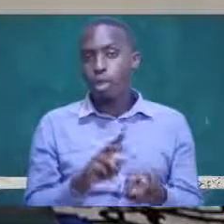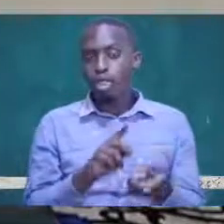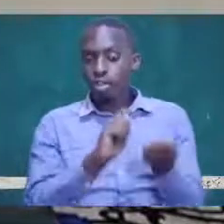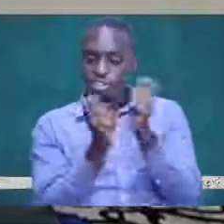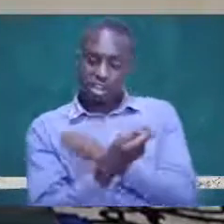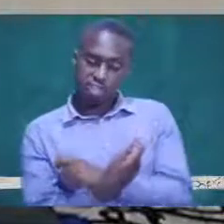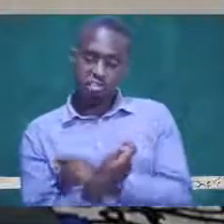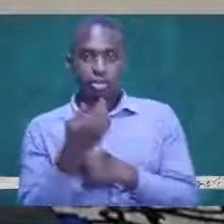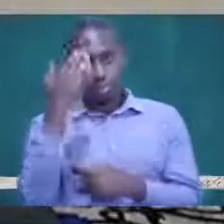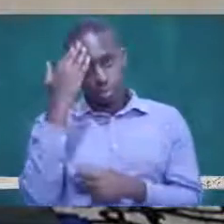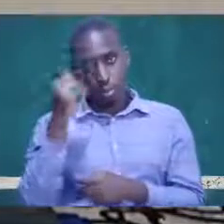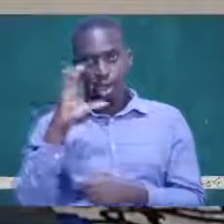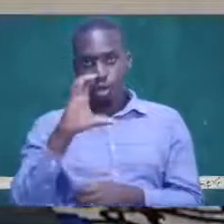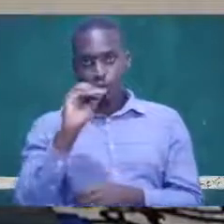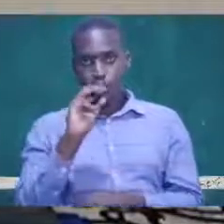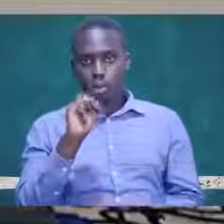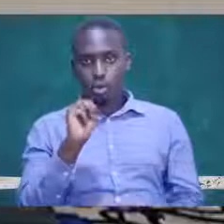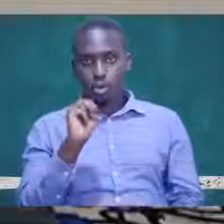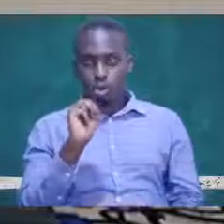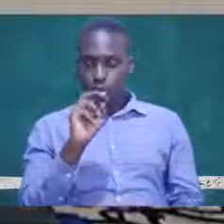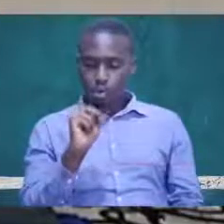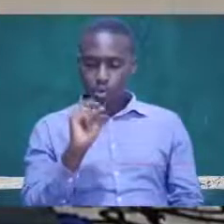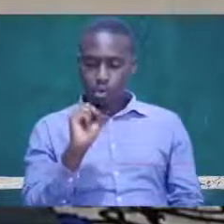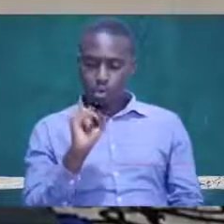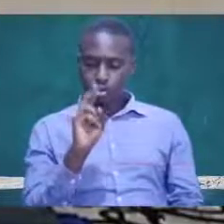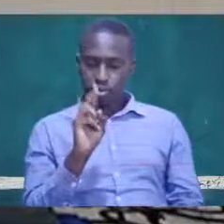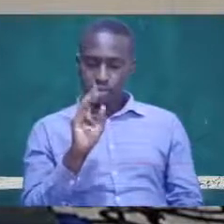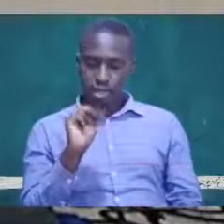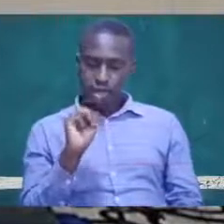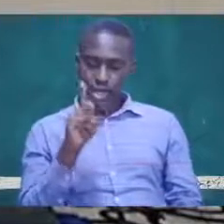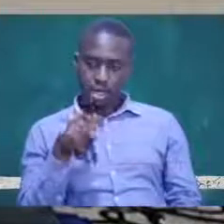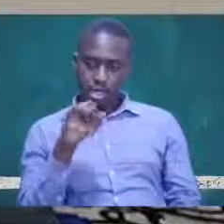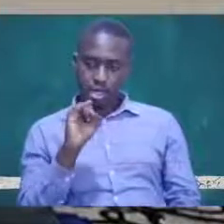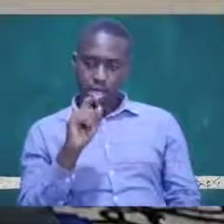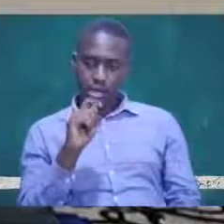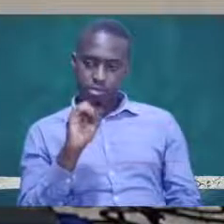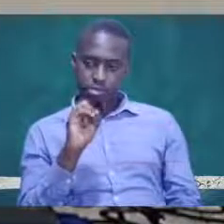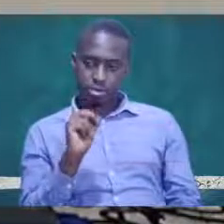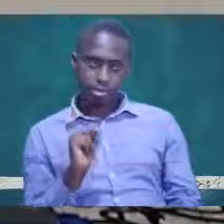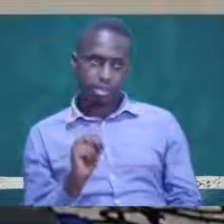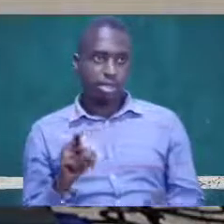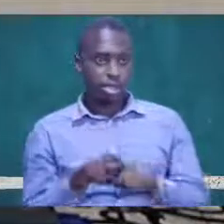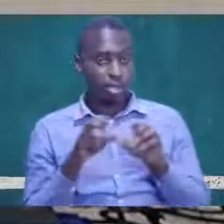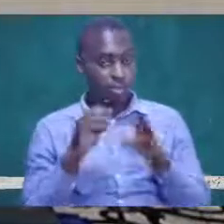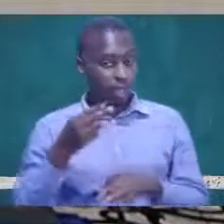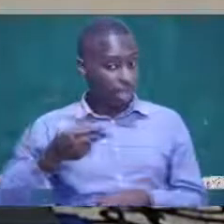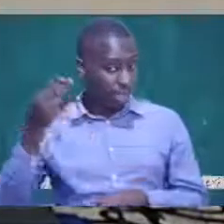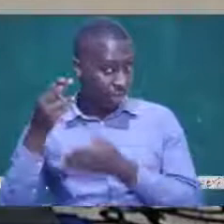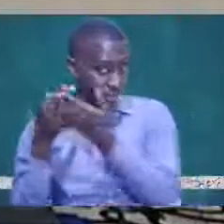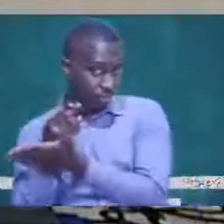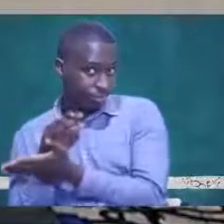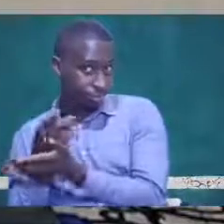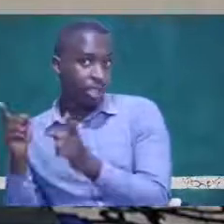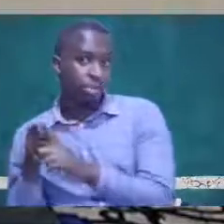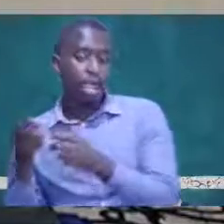accelerator principle, we are looking at the relationship between consumption and investment. If there is high consumption, there will be